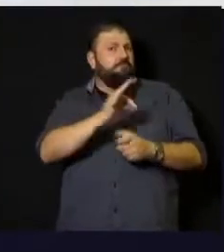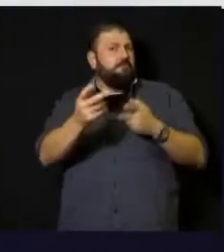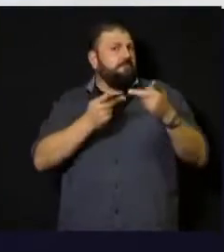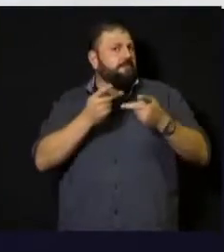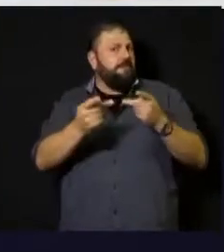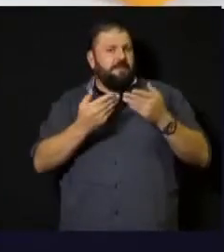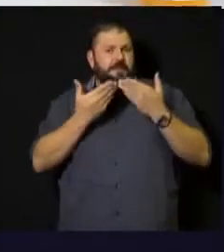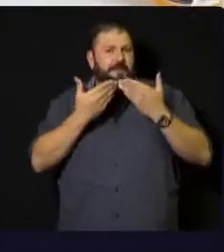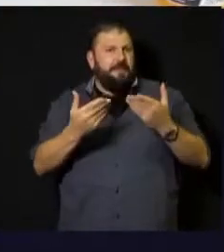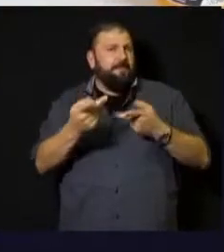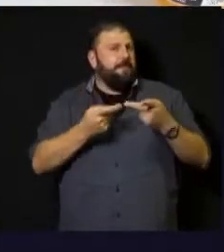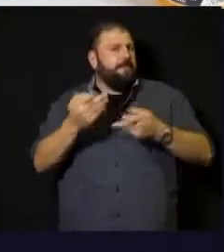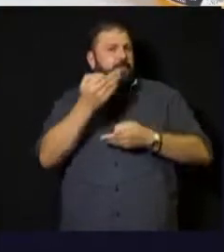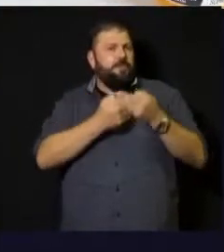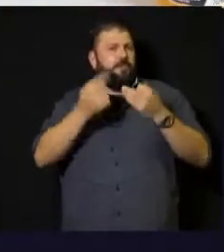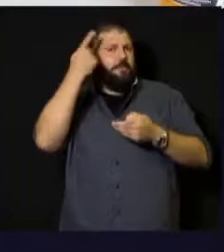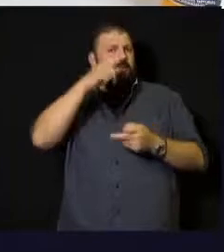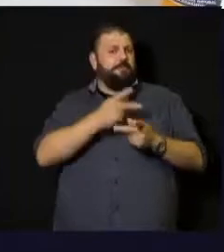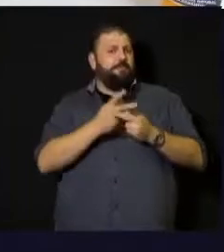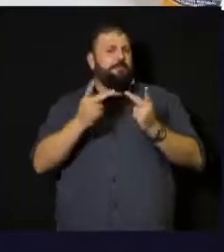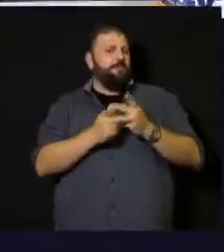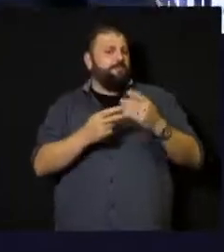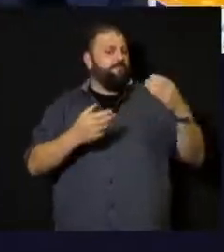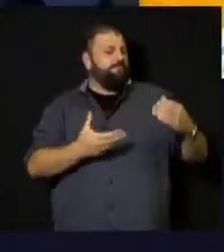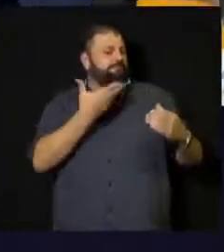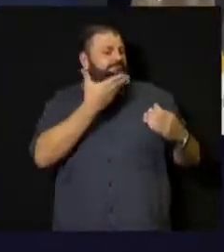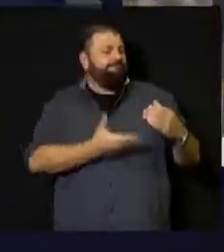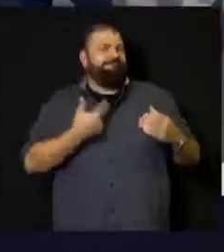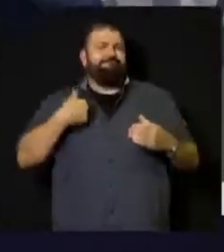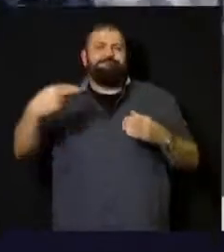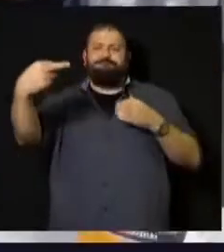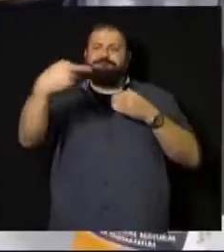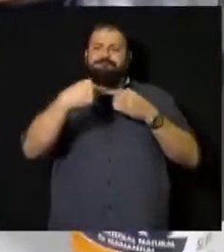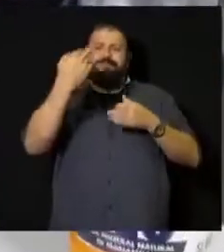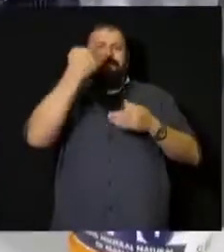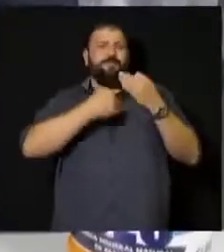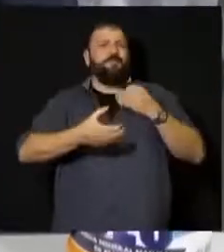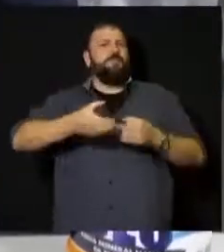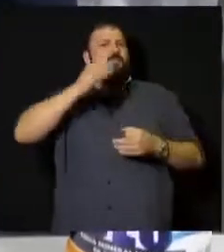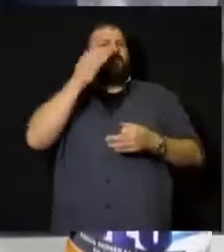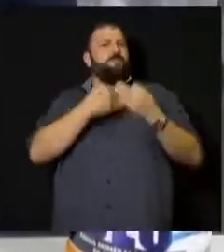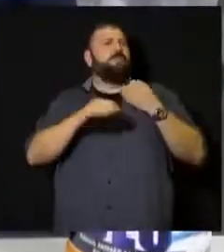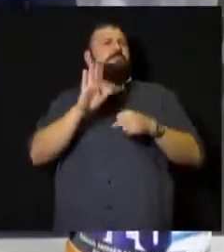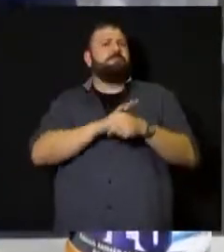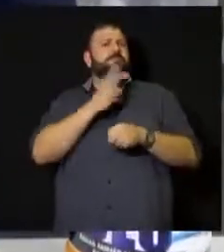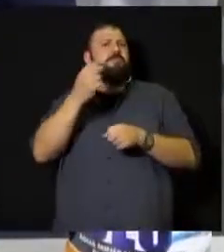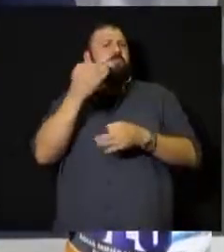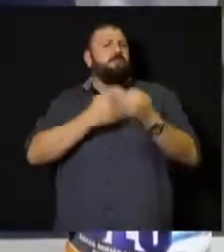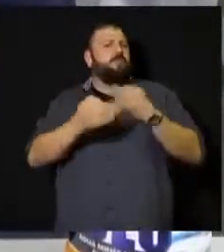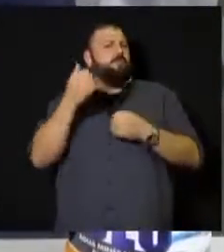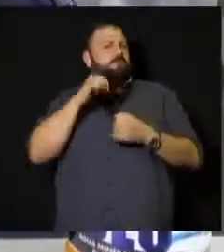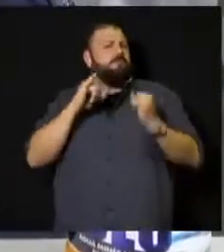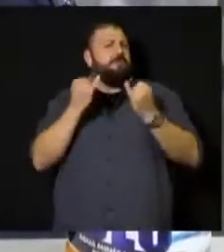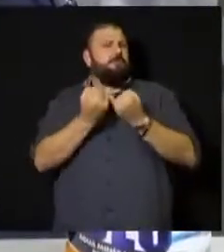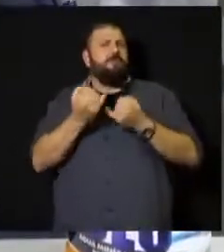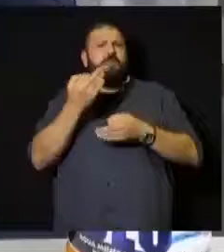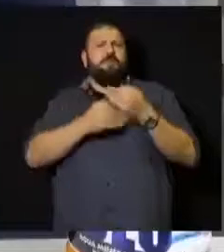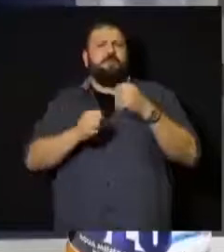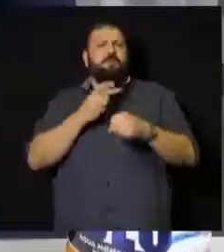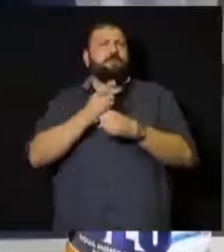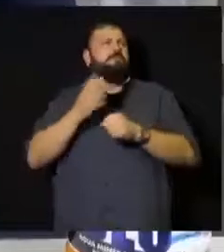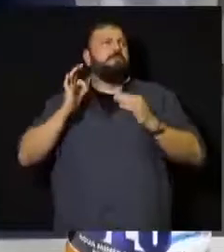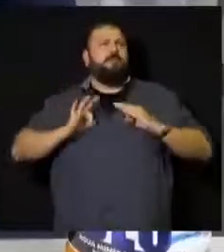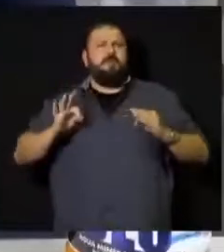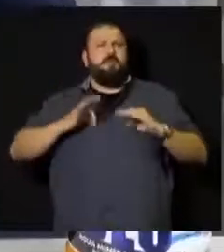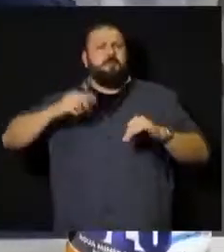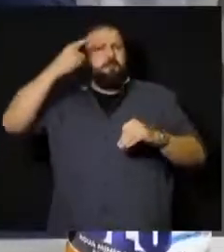business opportunity meeting. You have to be present. You have to all be all groomed and everything. If I say no, I don't have opportunity meetings. Okay,